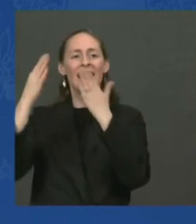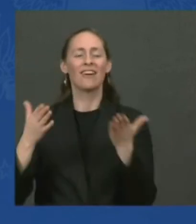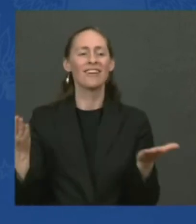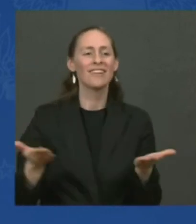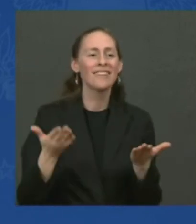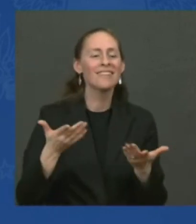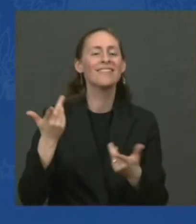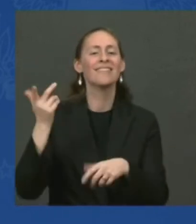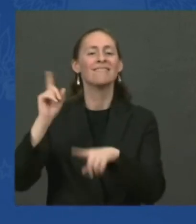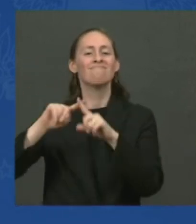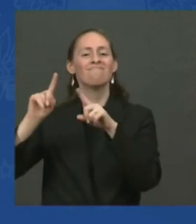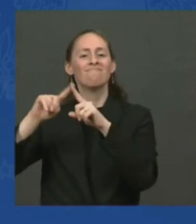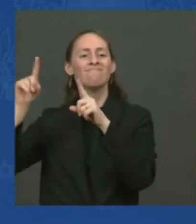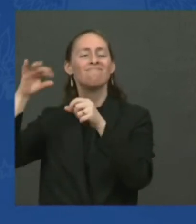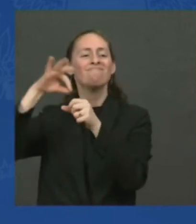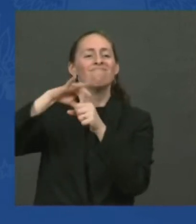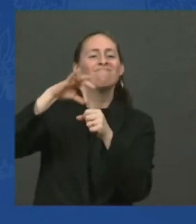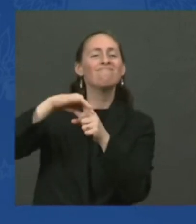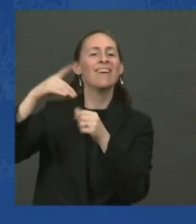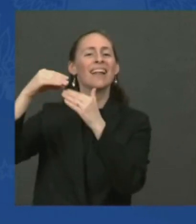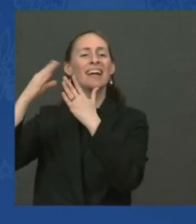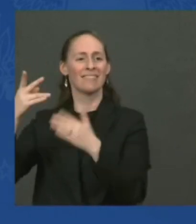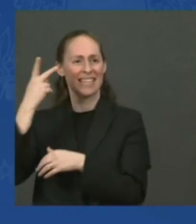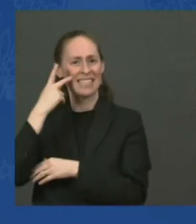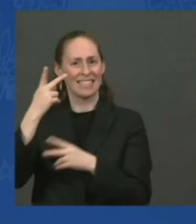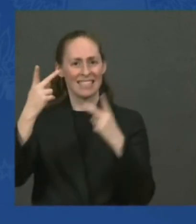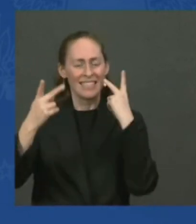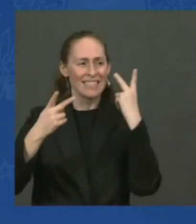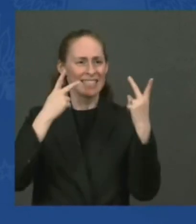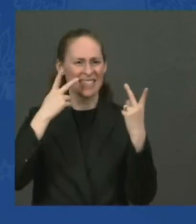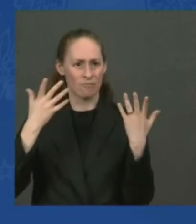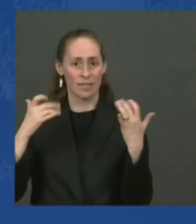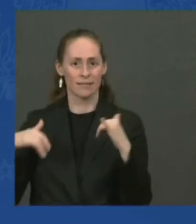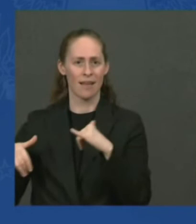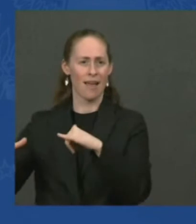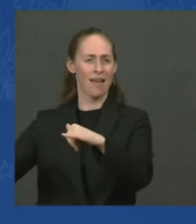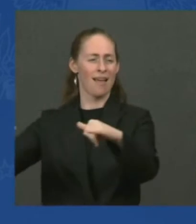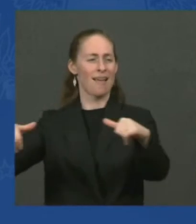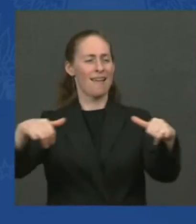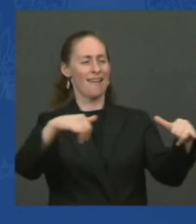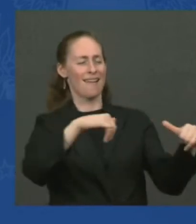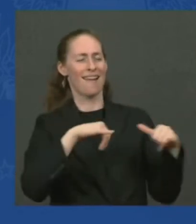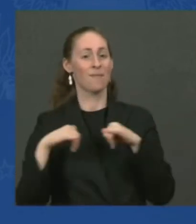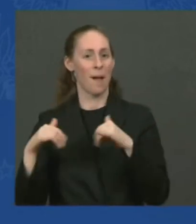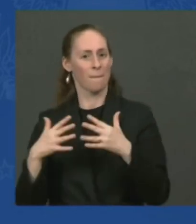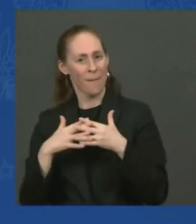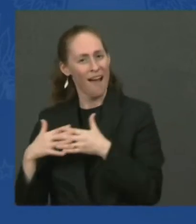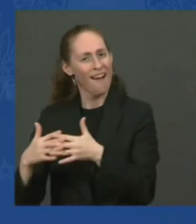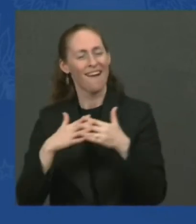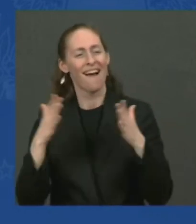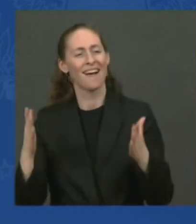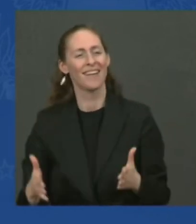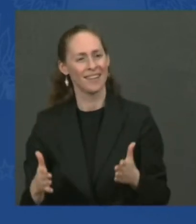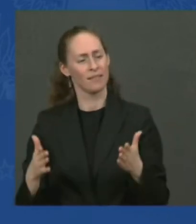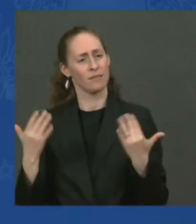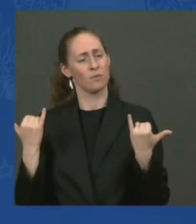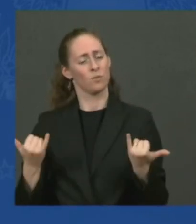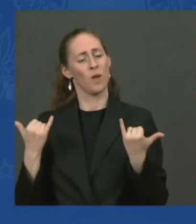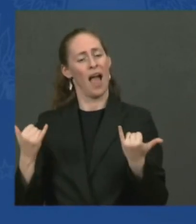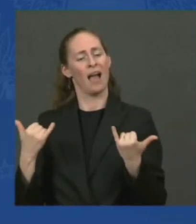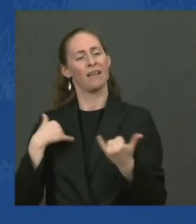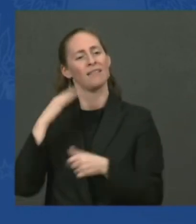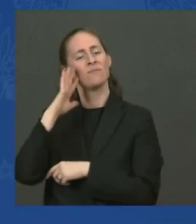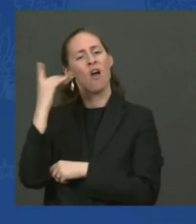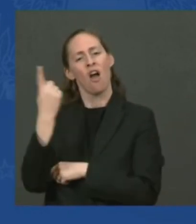leaders, business leaders, and most of all, I see fellow Americans. I see America. Let's remember this day. Let's remember we can